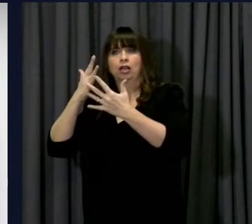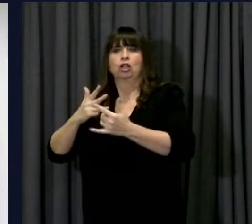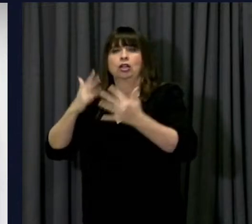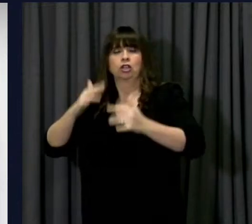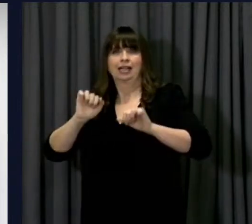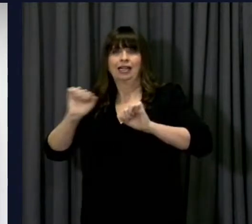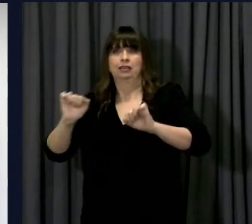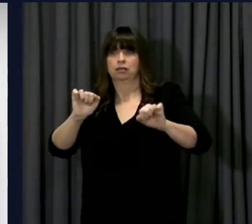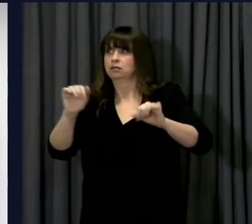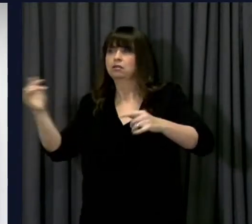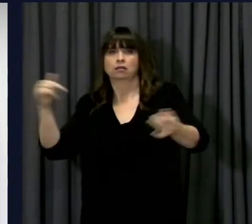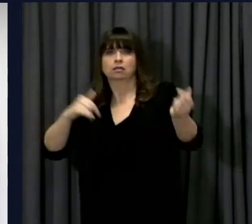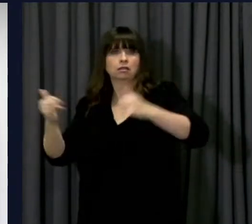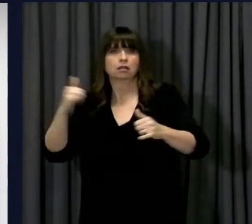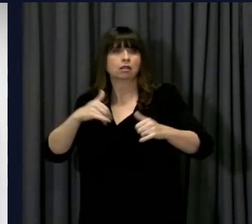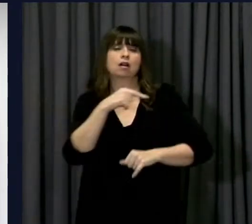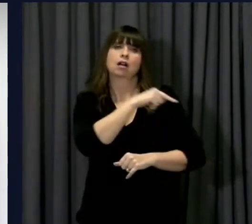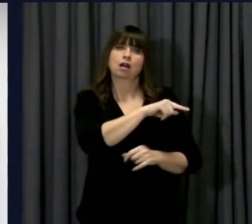Republic of Ireland.